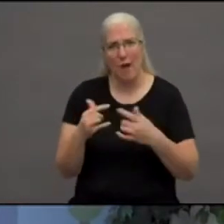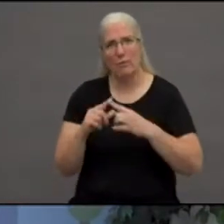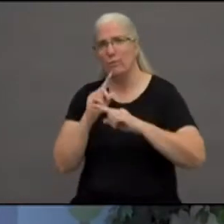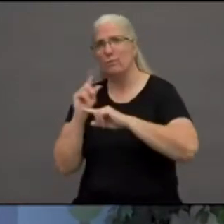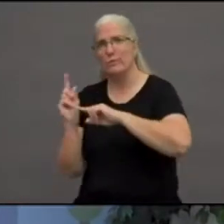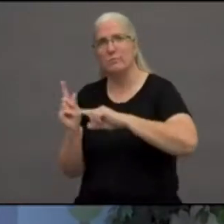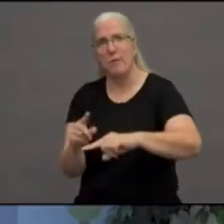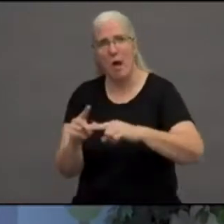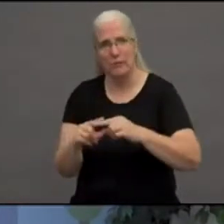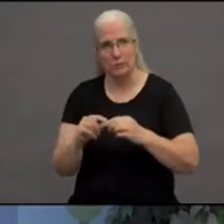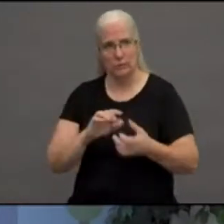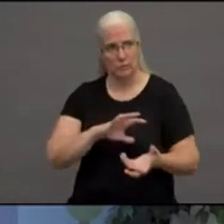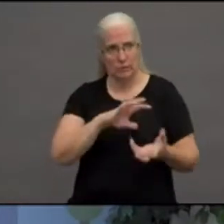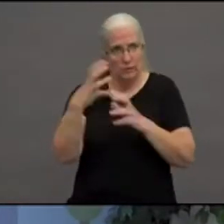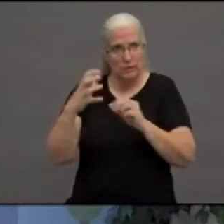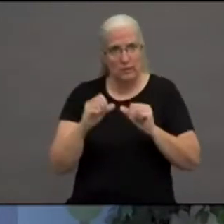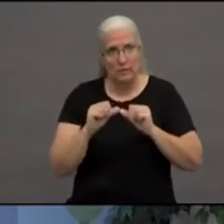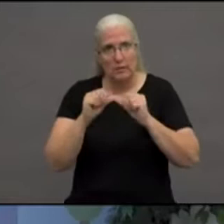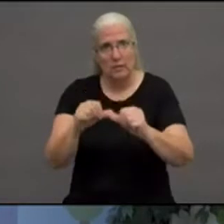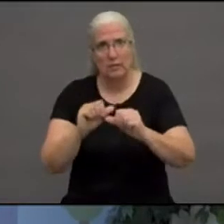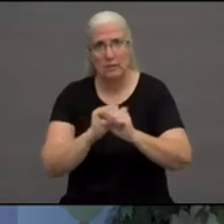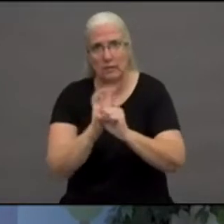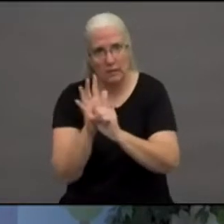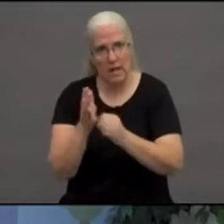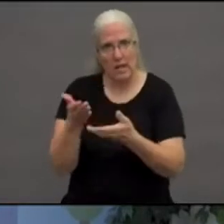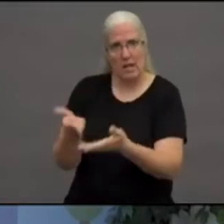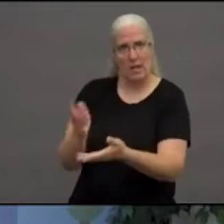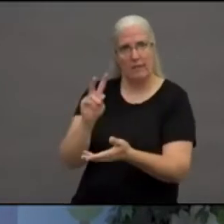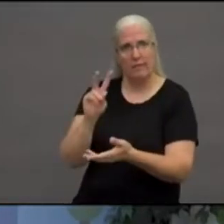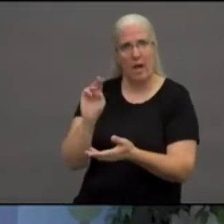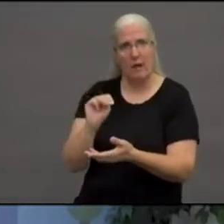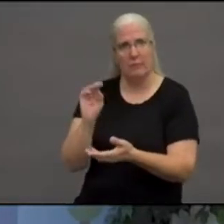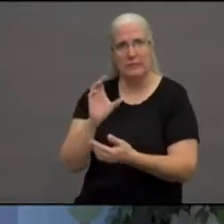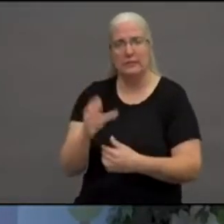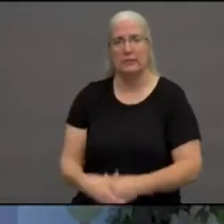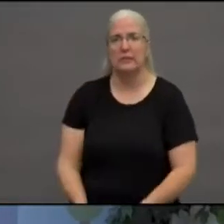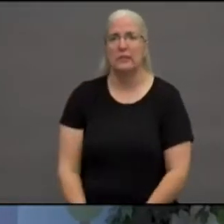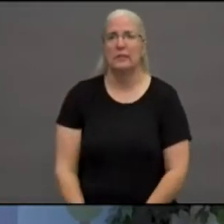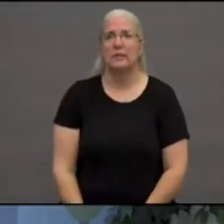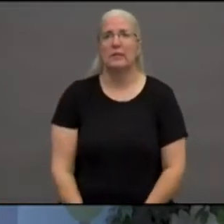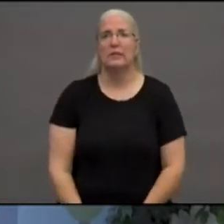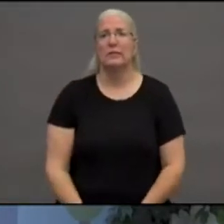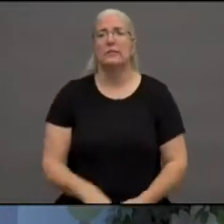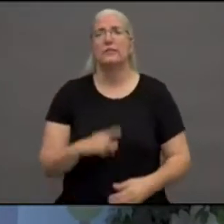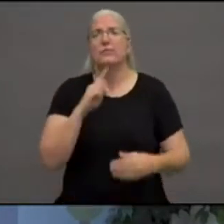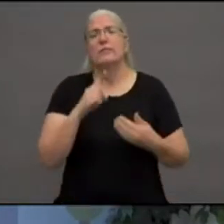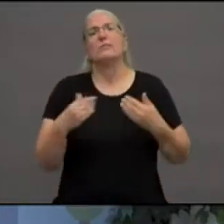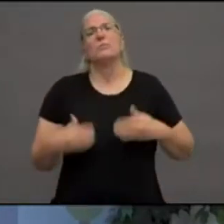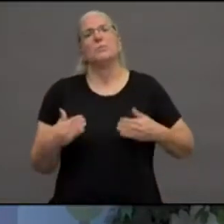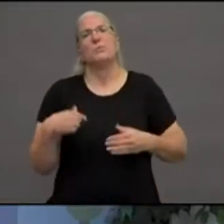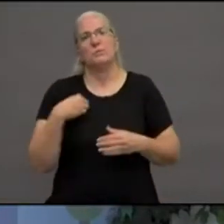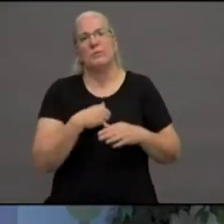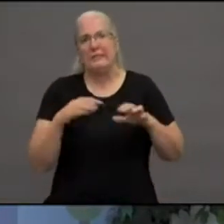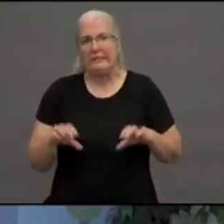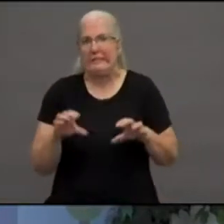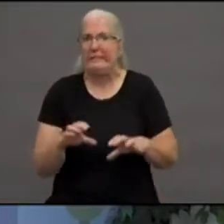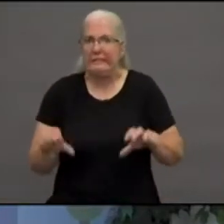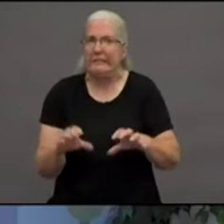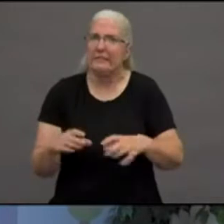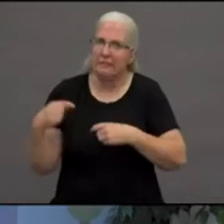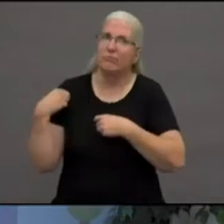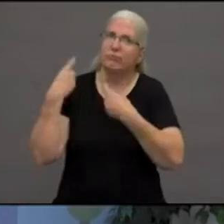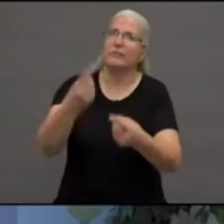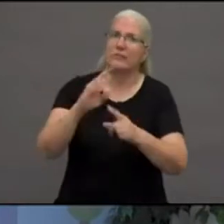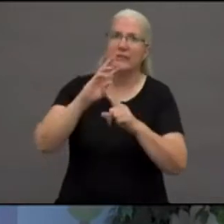pandemic there at VMC? Well, actually, we've been doing a lot over the past 6 months, and we continue to